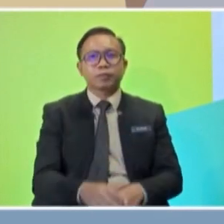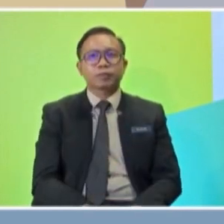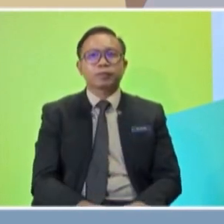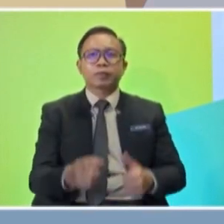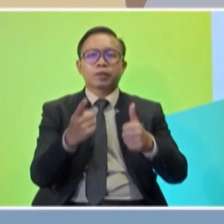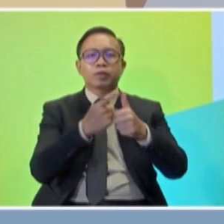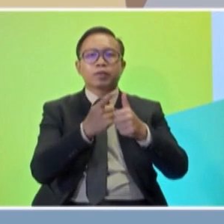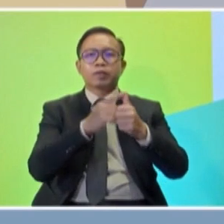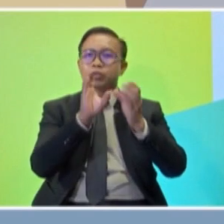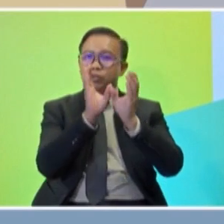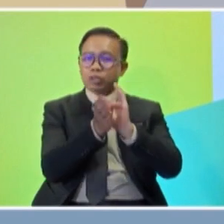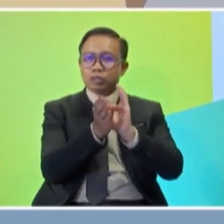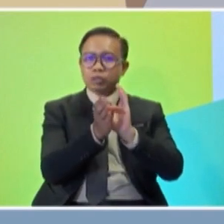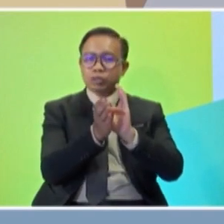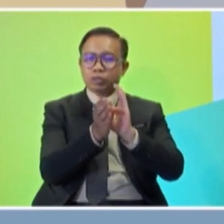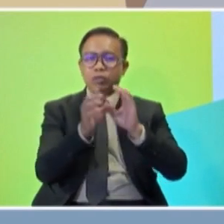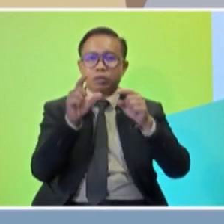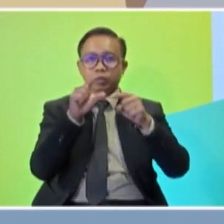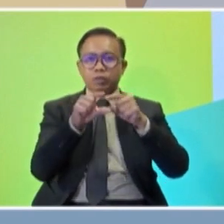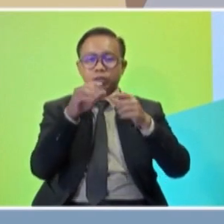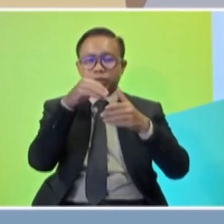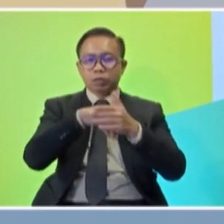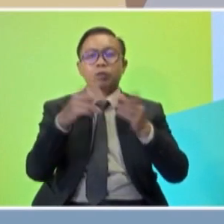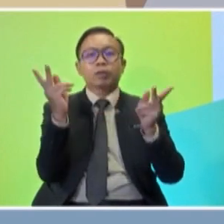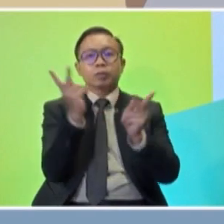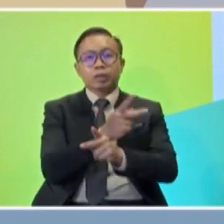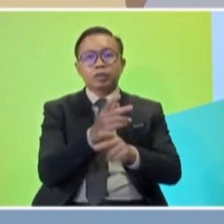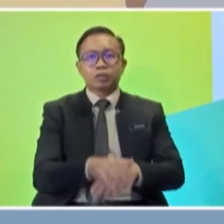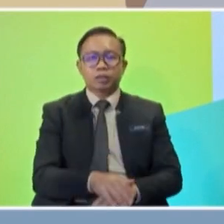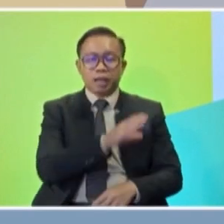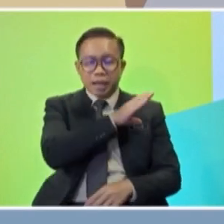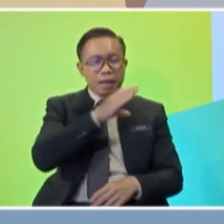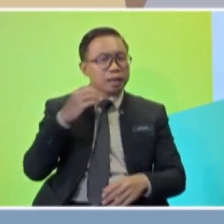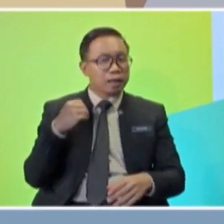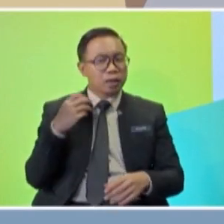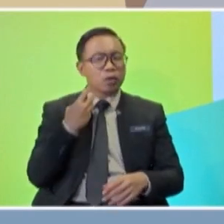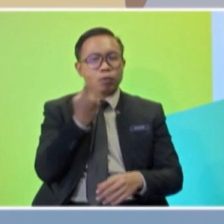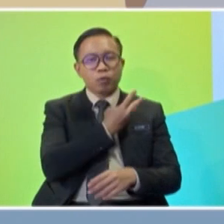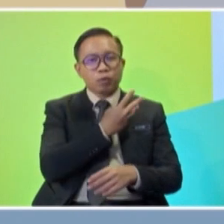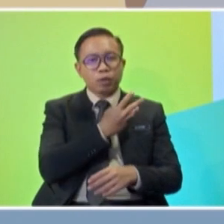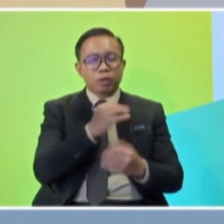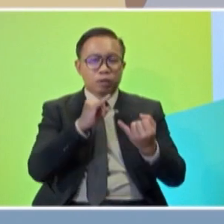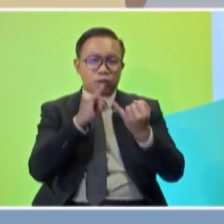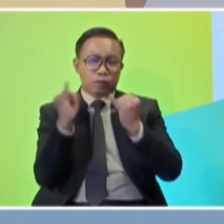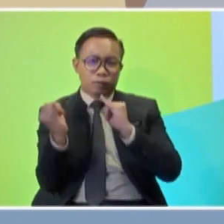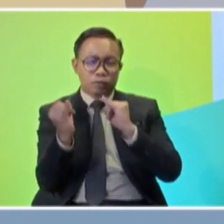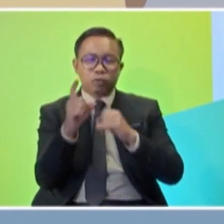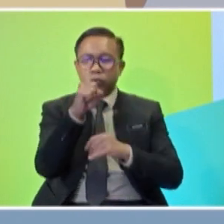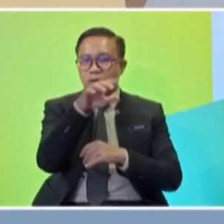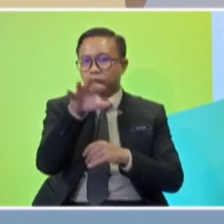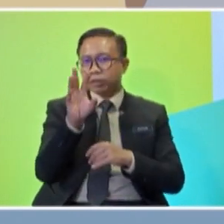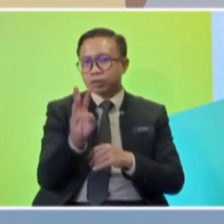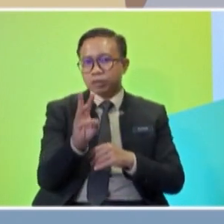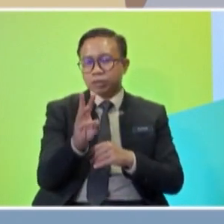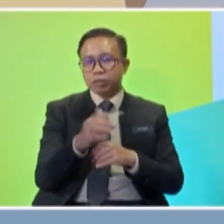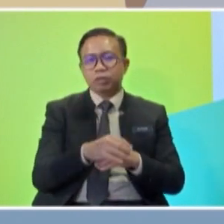First, change the division to multiplication. And then, we inverse the 1 over 6 to